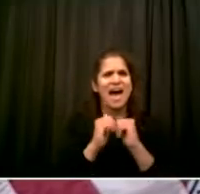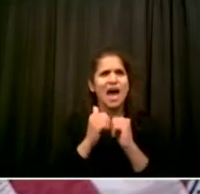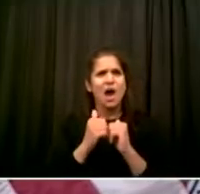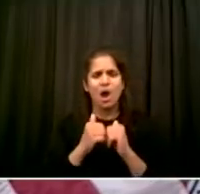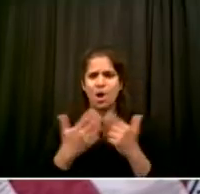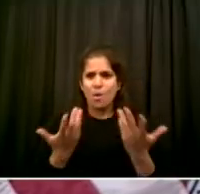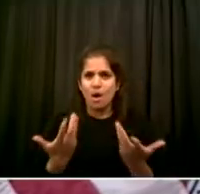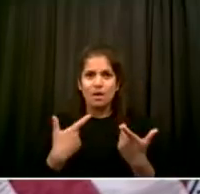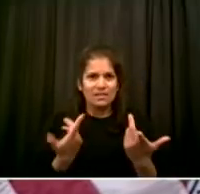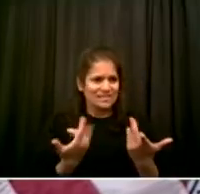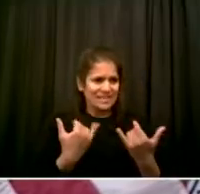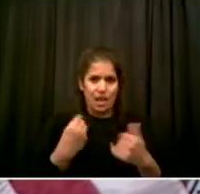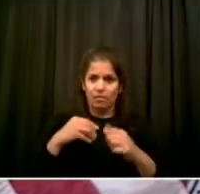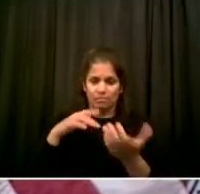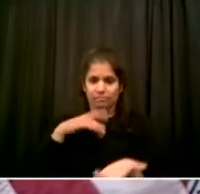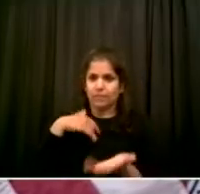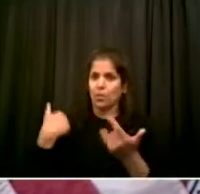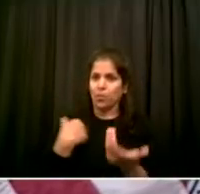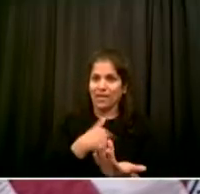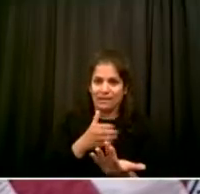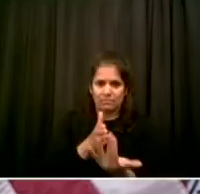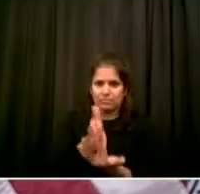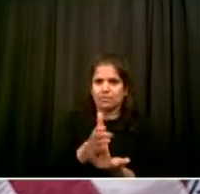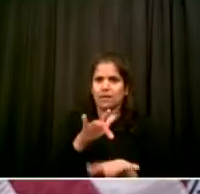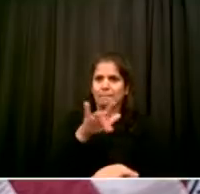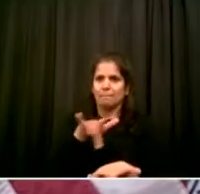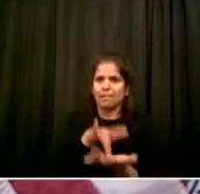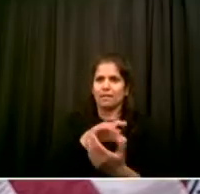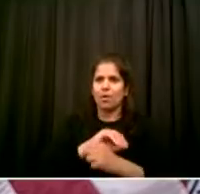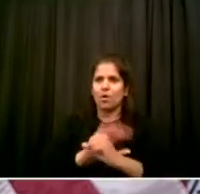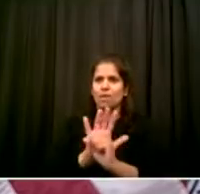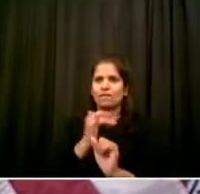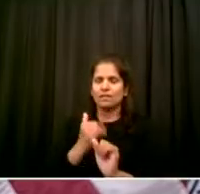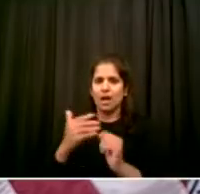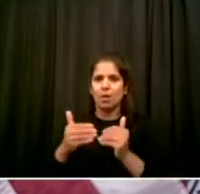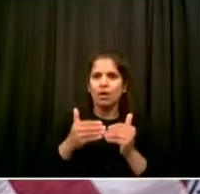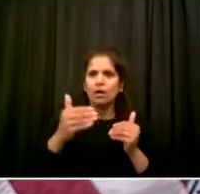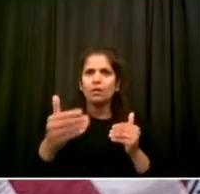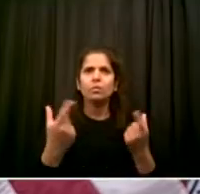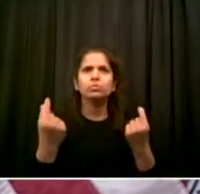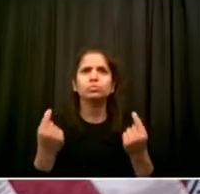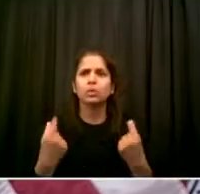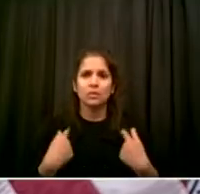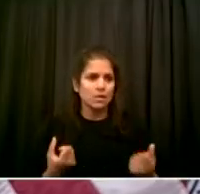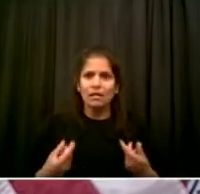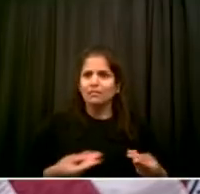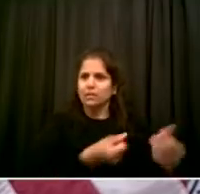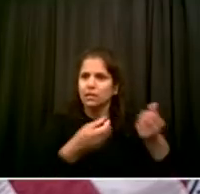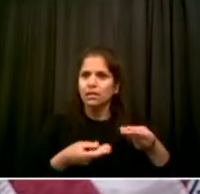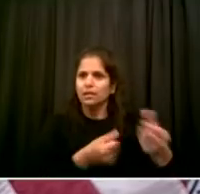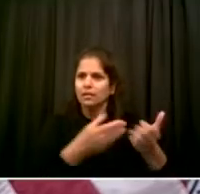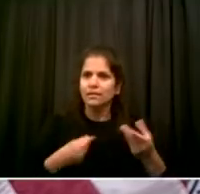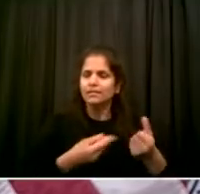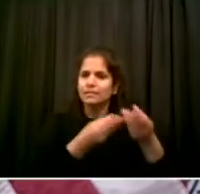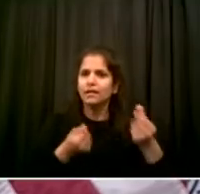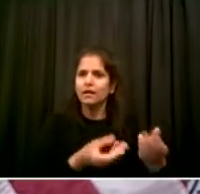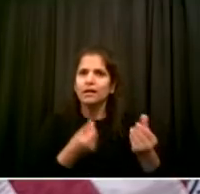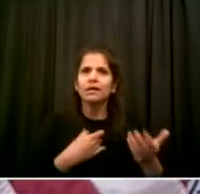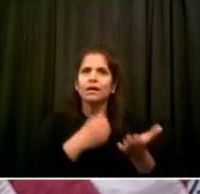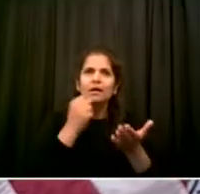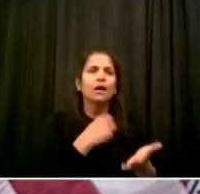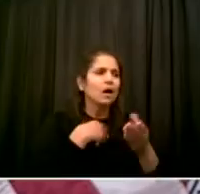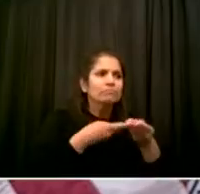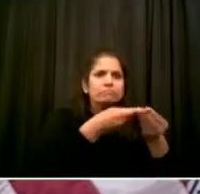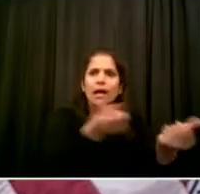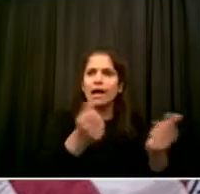public support and help more than ever, in the middle of a moment where we are spending billions of dollars to protect your health and safety, to make sure you're fed, to make sure